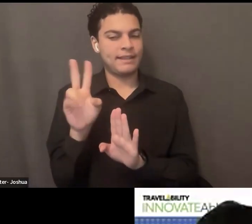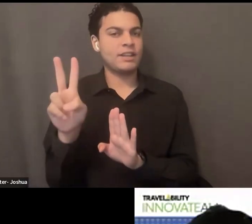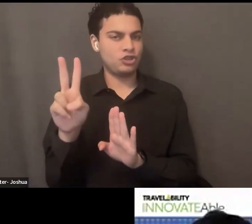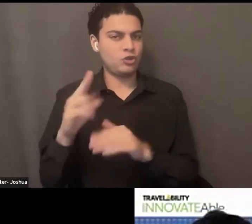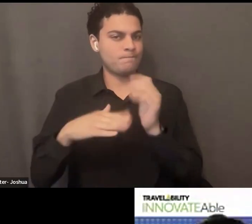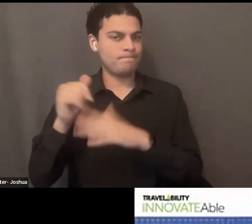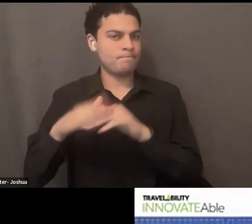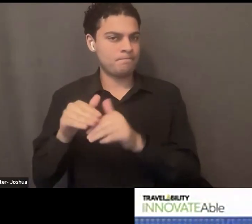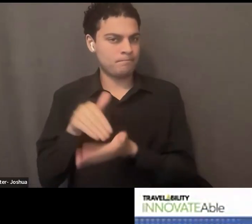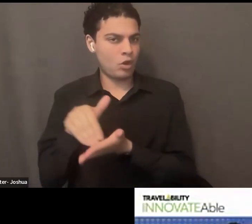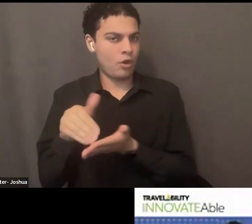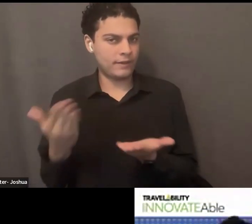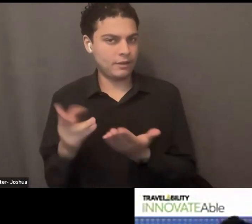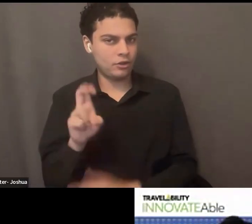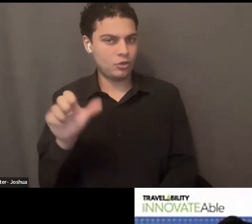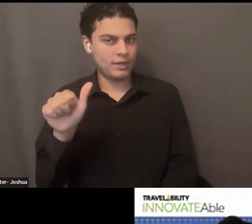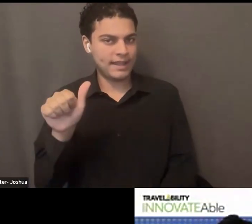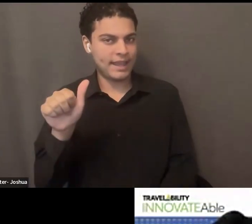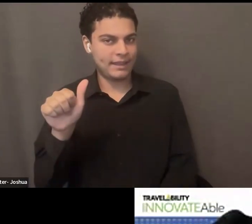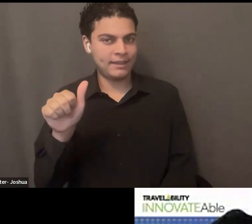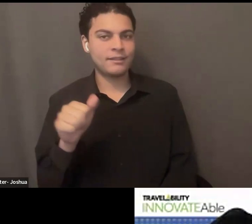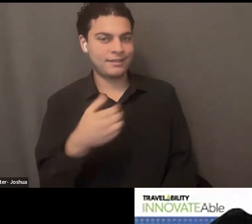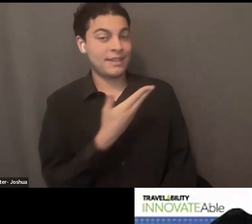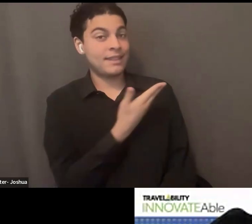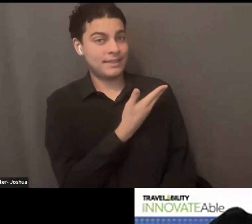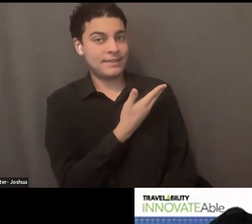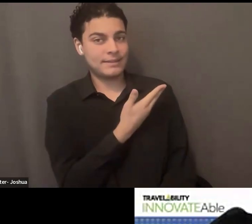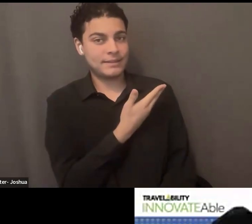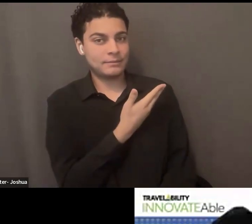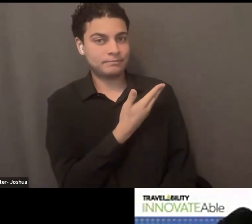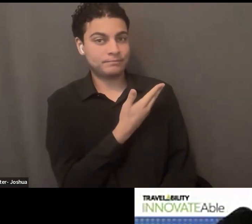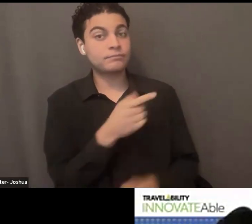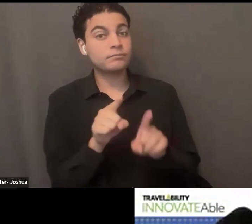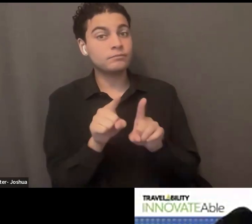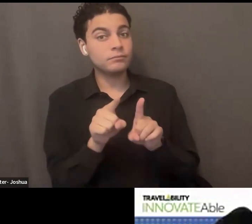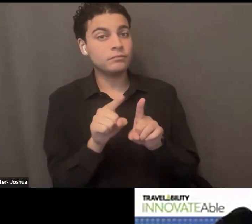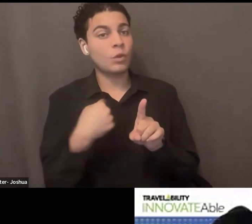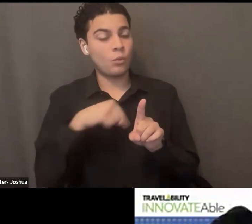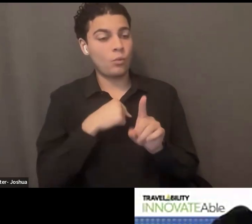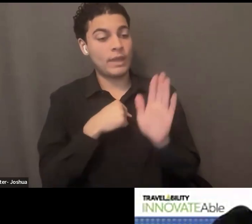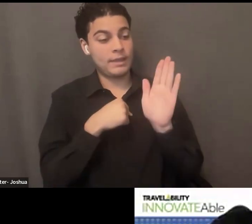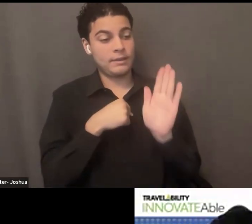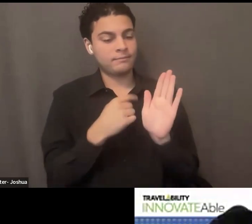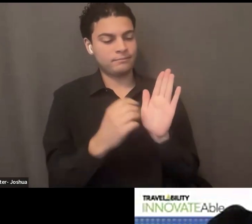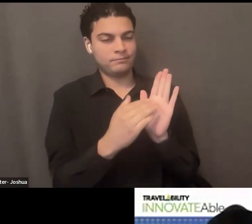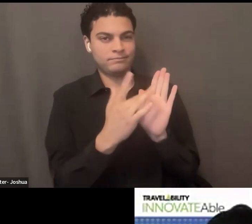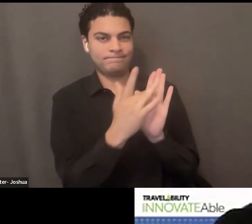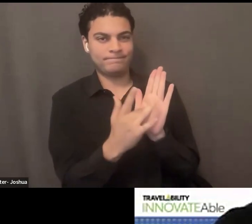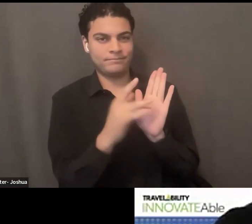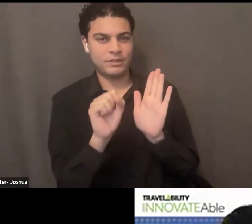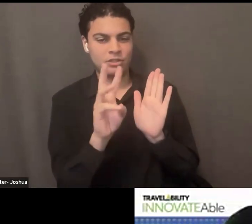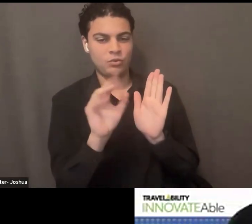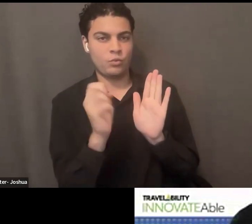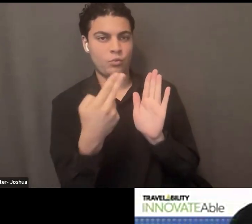on that. I'm trying to have it cover on the camera. By the way, you can also use the device manually or use the ring. So it works on